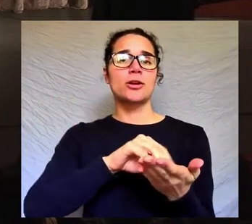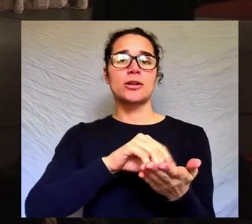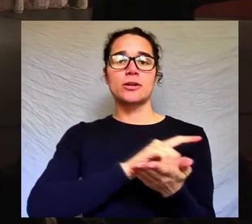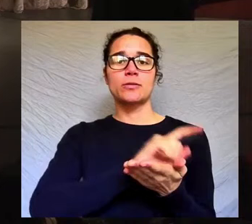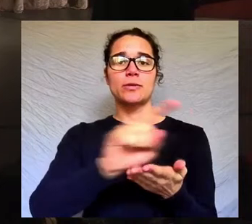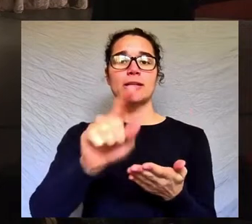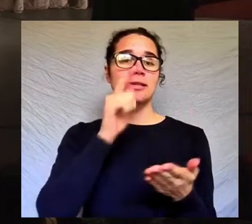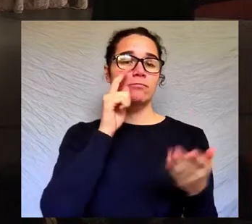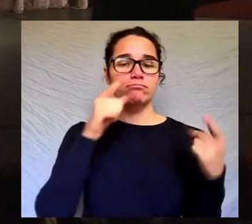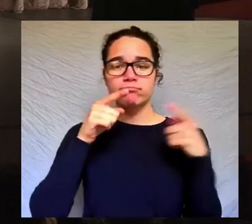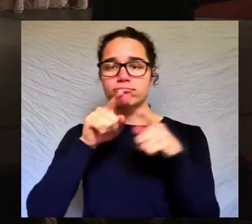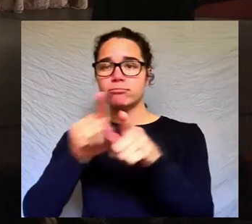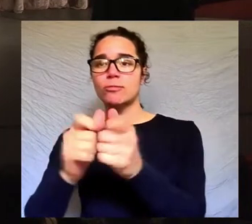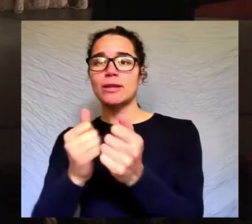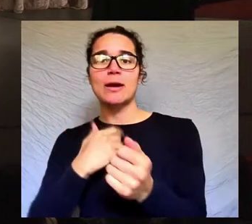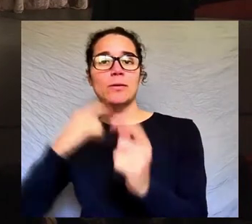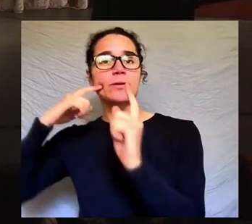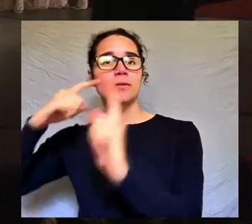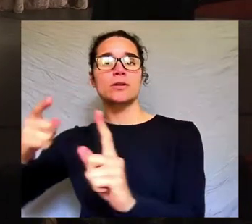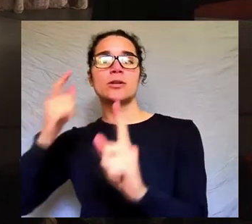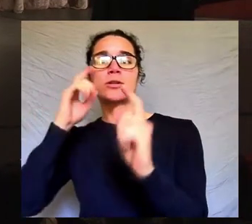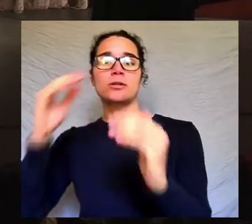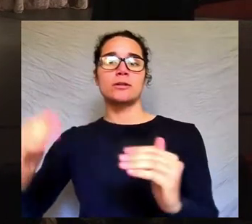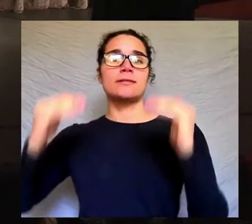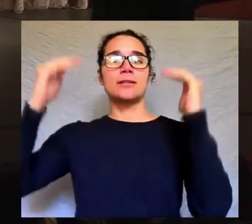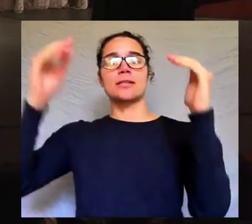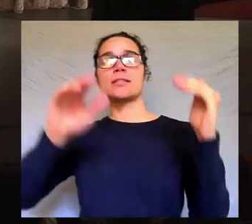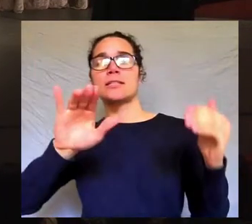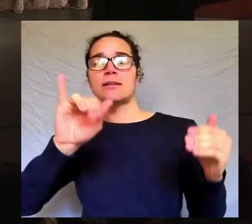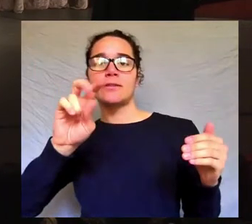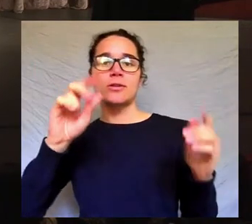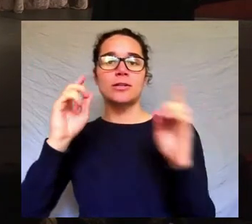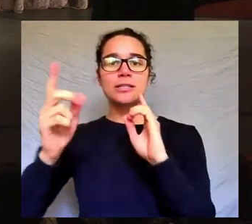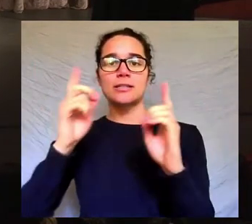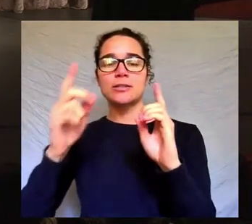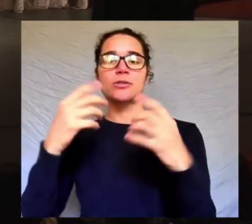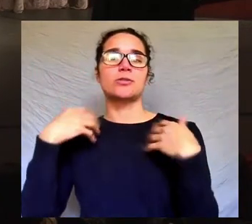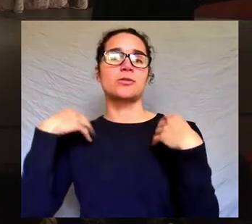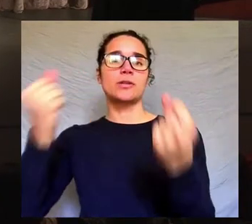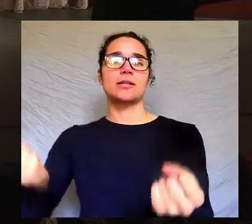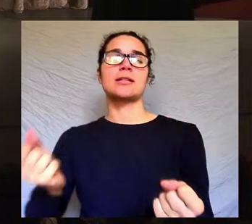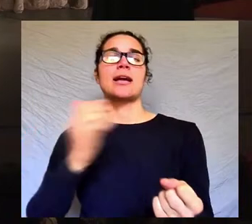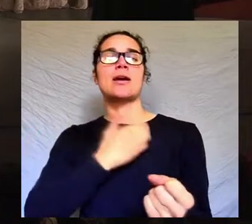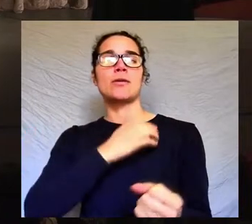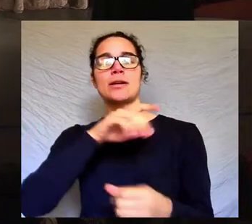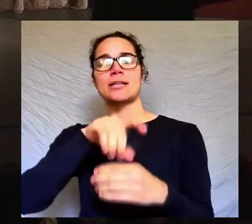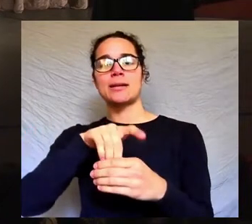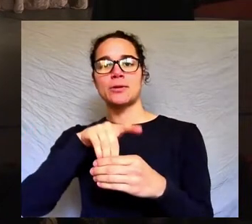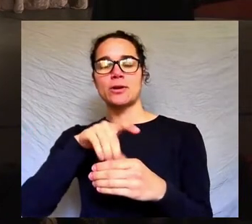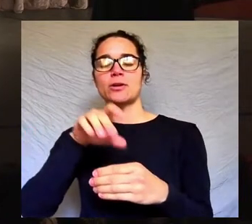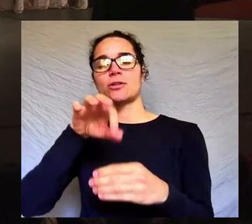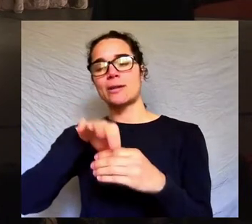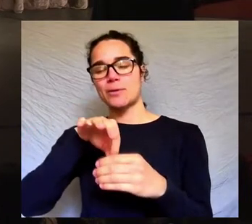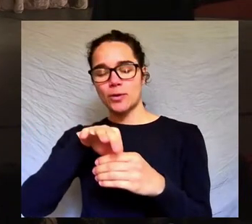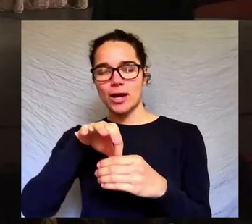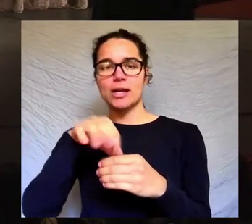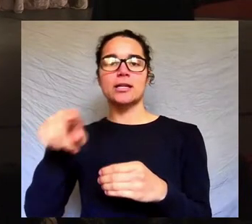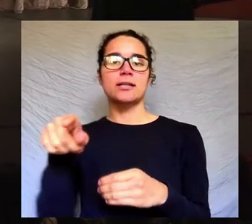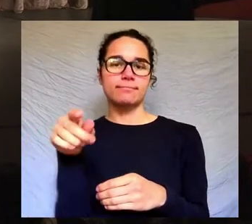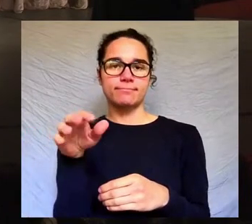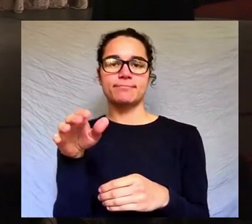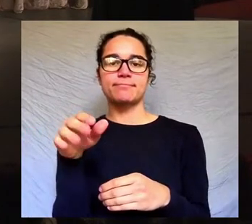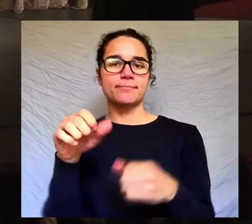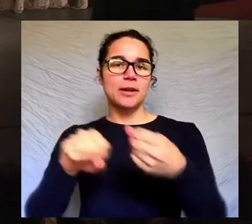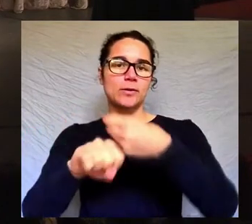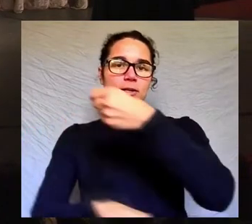civil discourse and strengthen America's democratic foundation through public media's trusted content, our news and